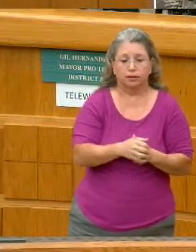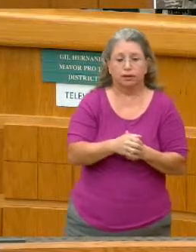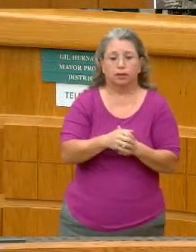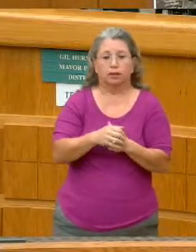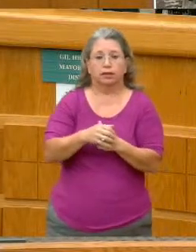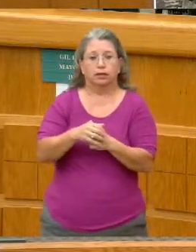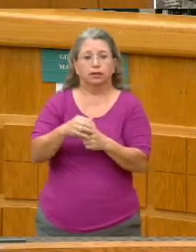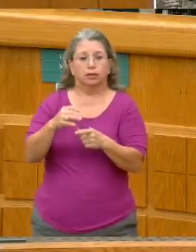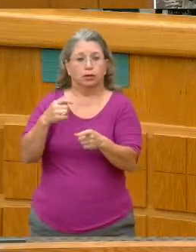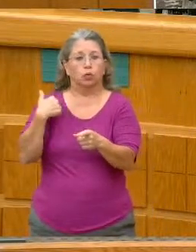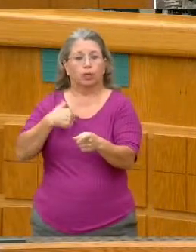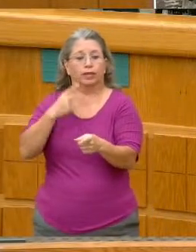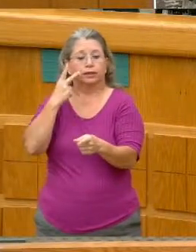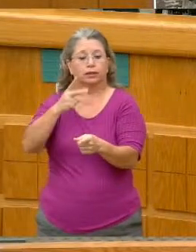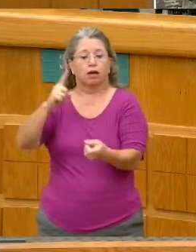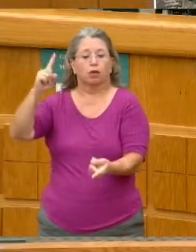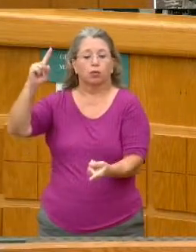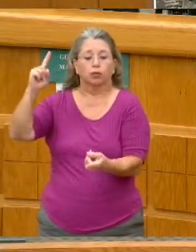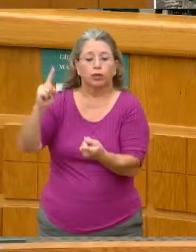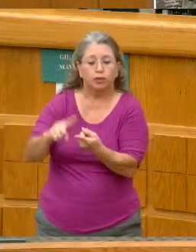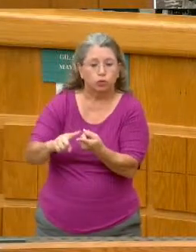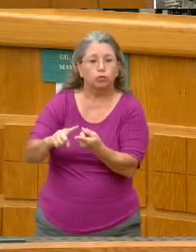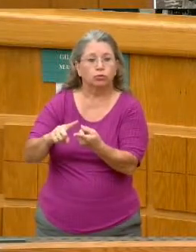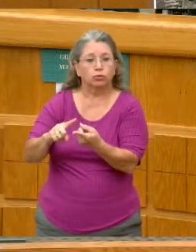why not just leave it in place?